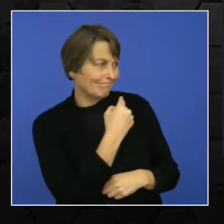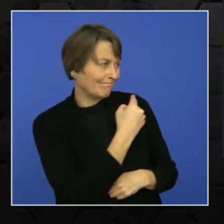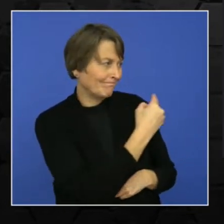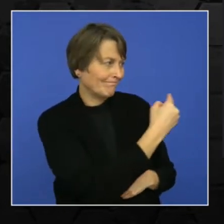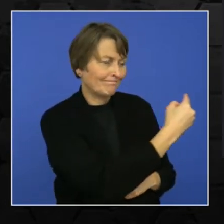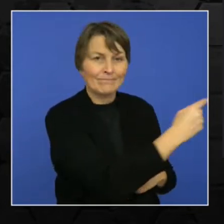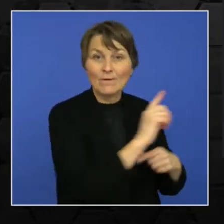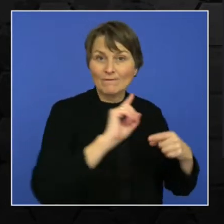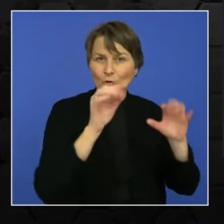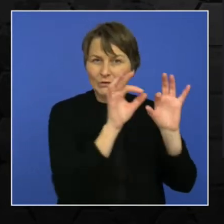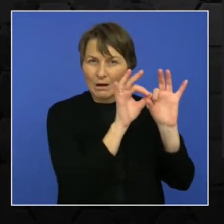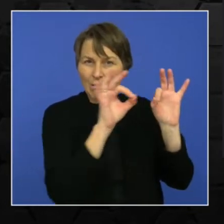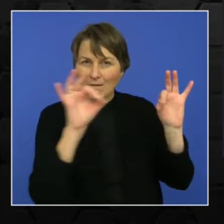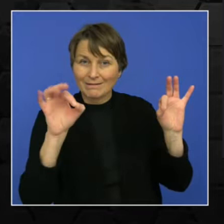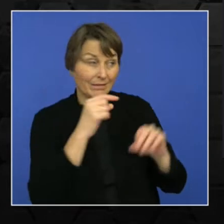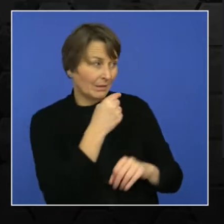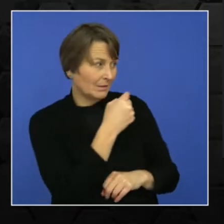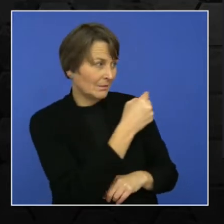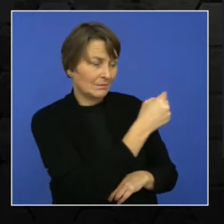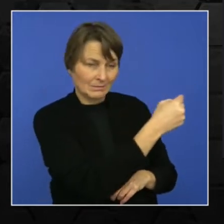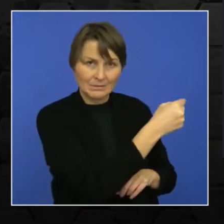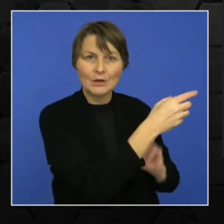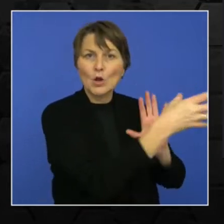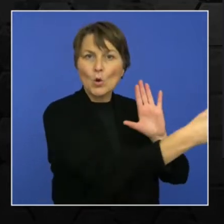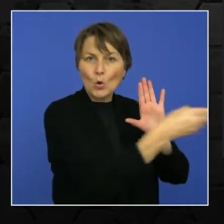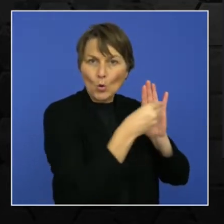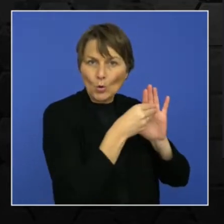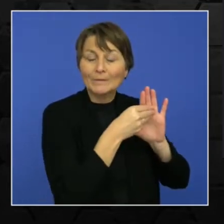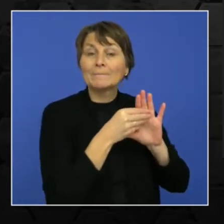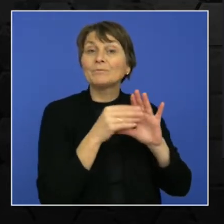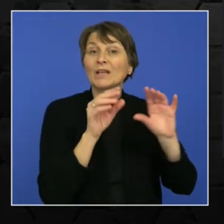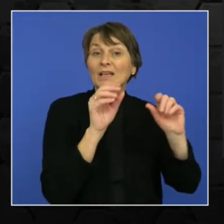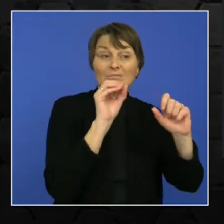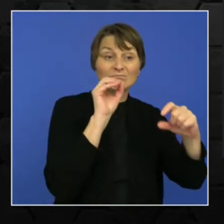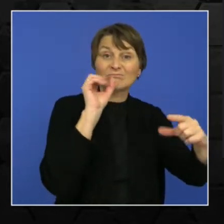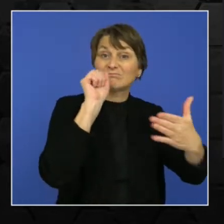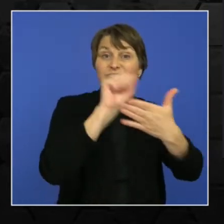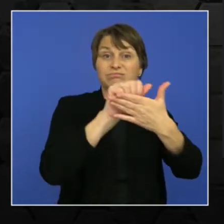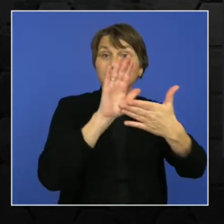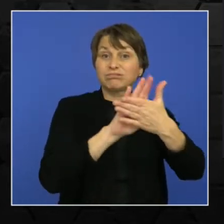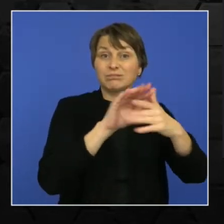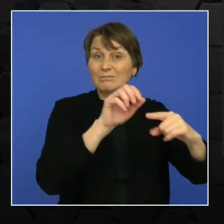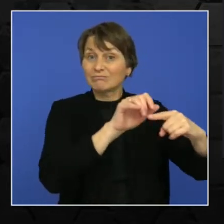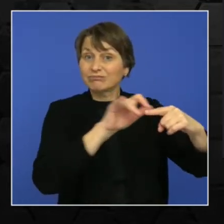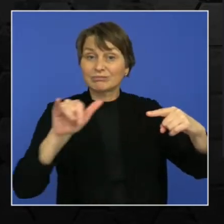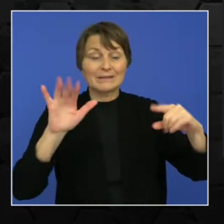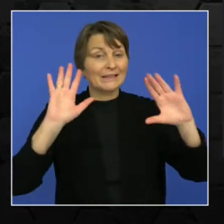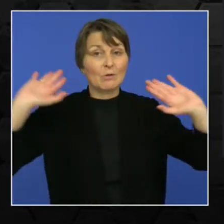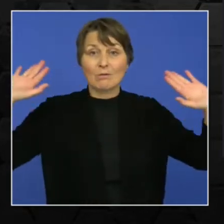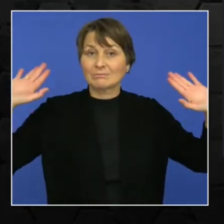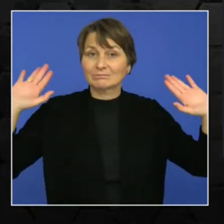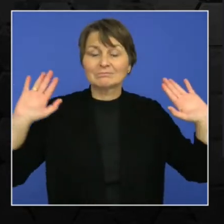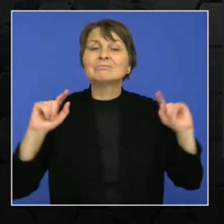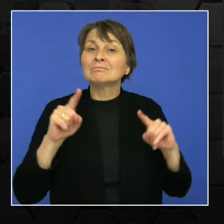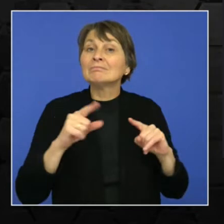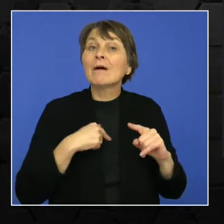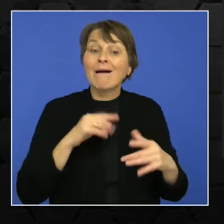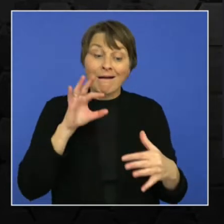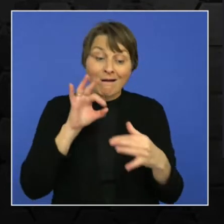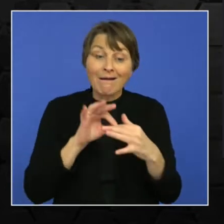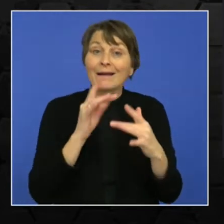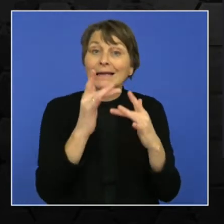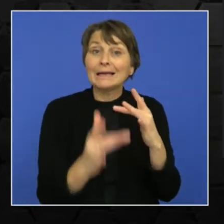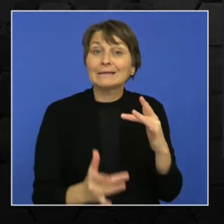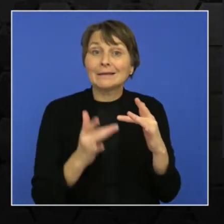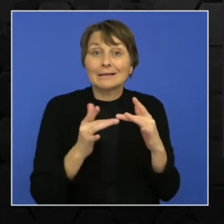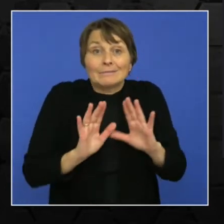you can use that, directly use these CDN. You didn't need to install anything. You have to use directly using internet. You didn't have to train.